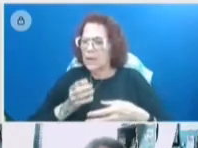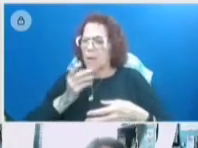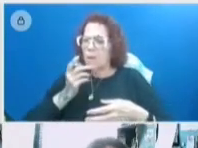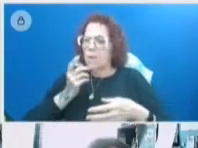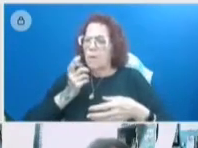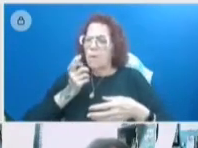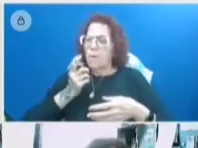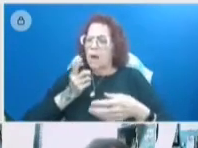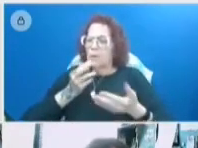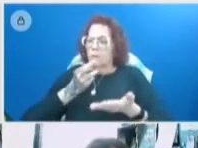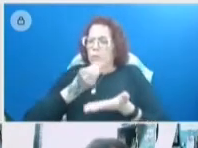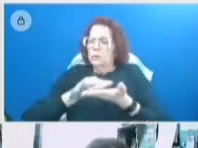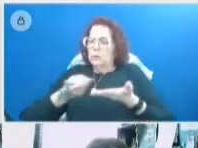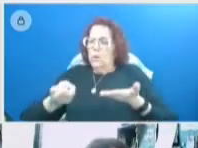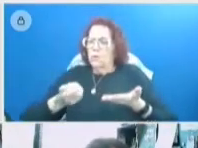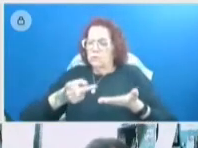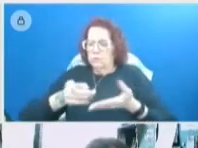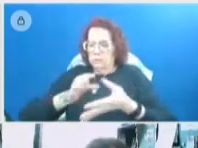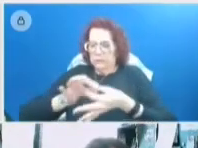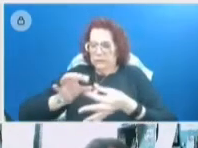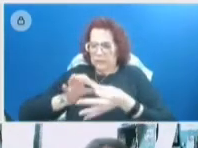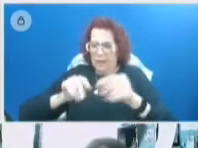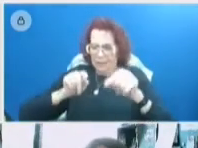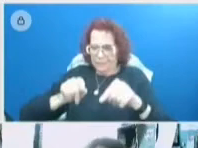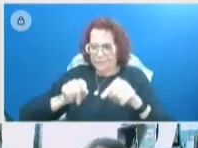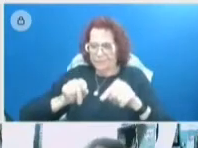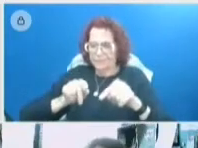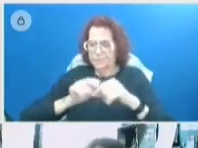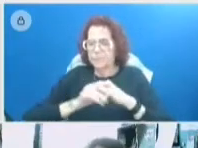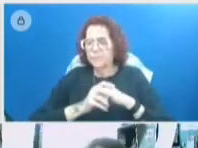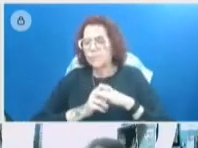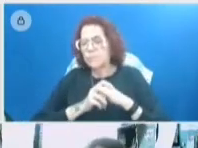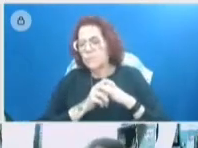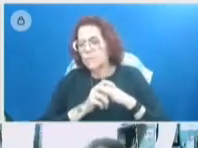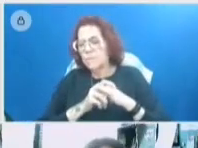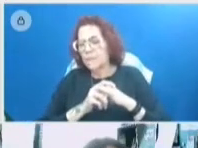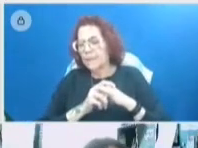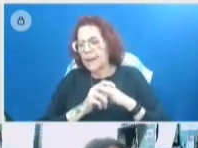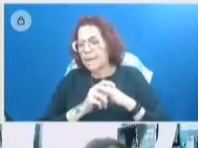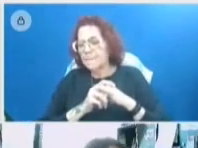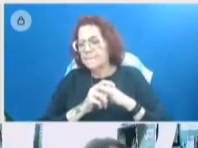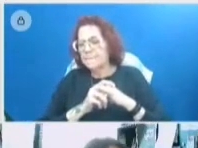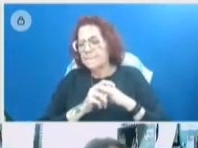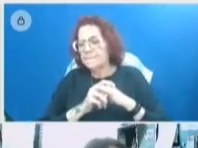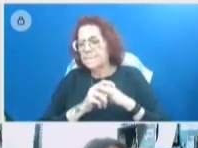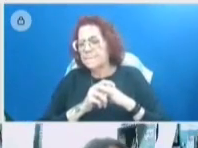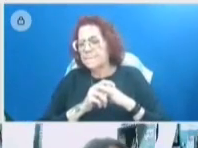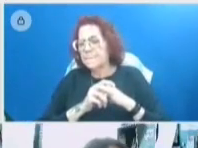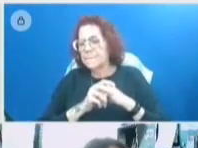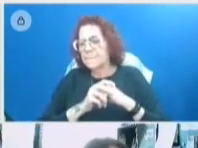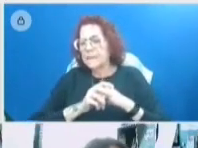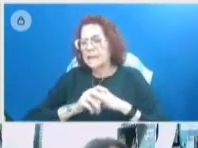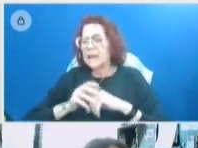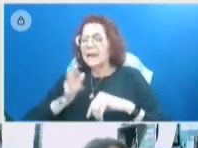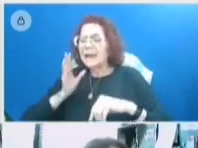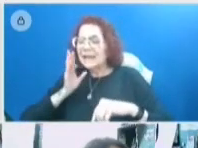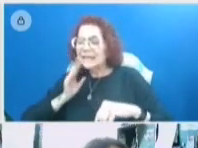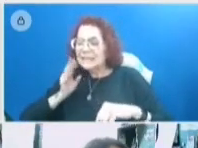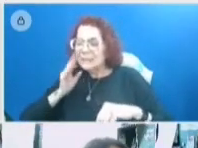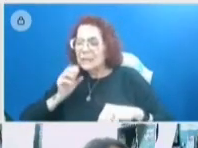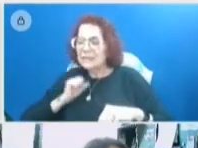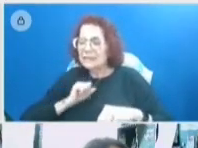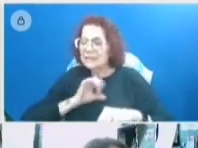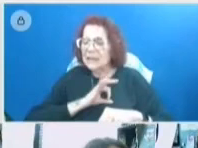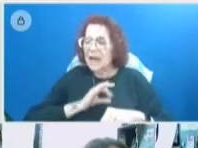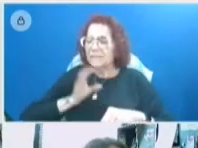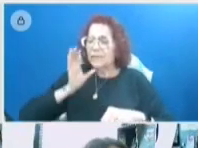section of our minutes that senior staff was looking at drafts for regulations on that topic that they were going to bring to us